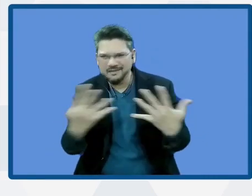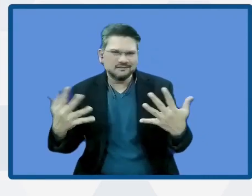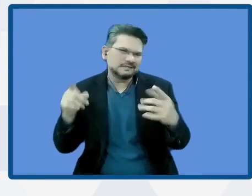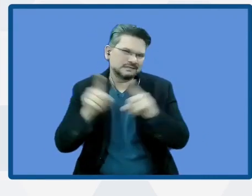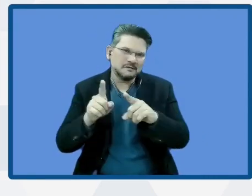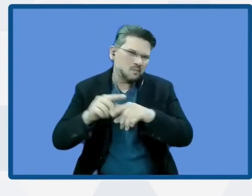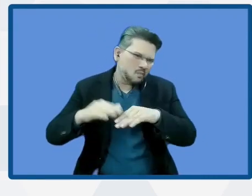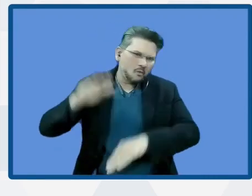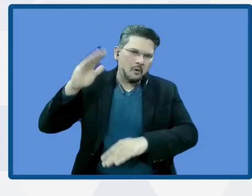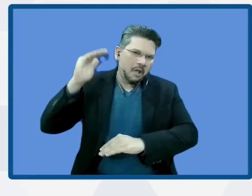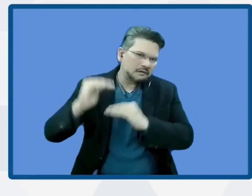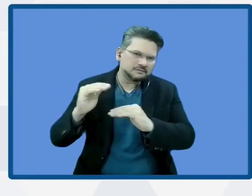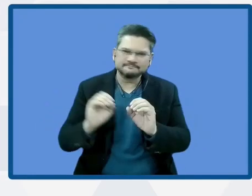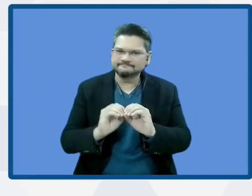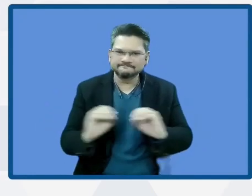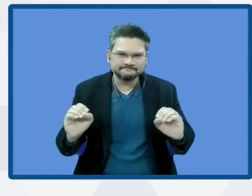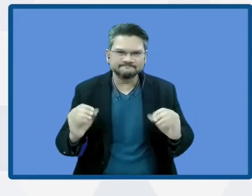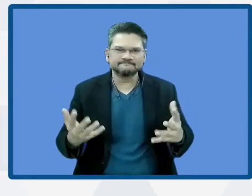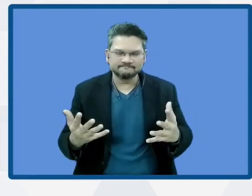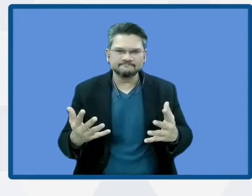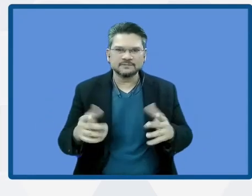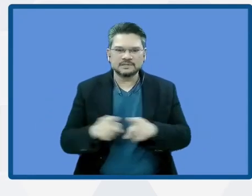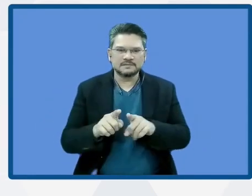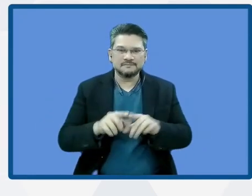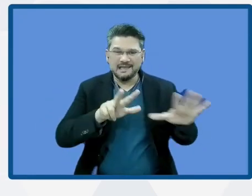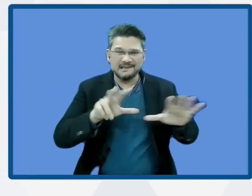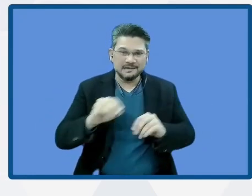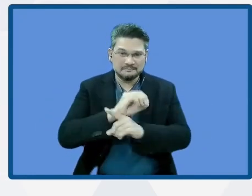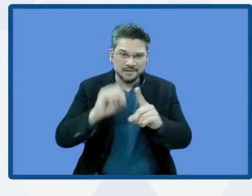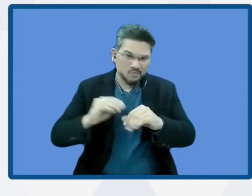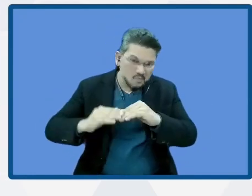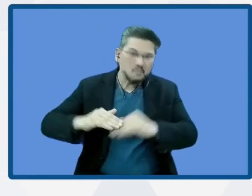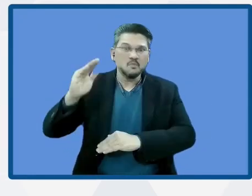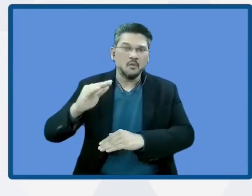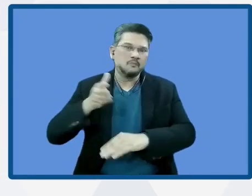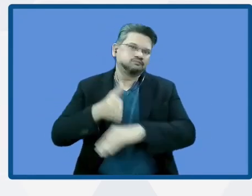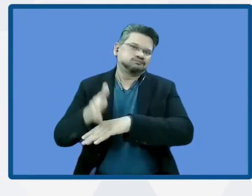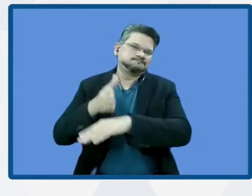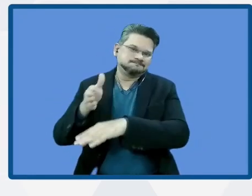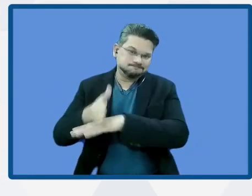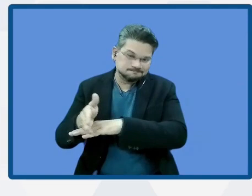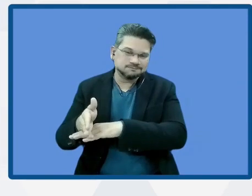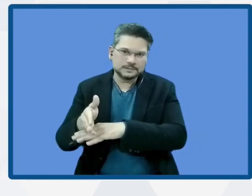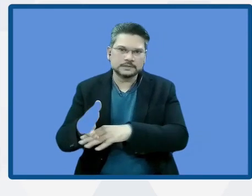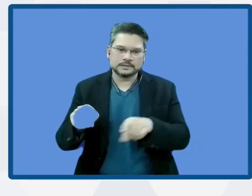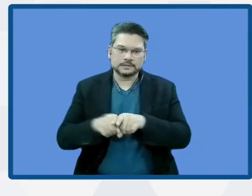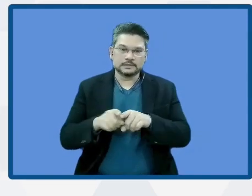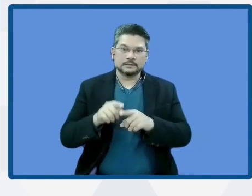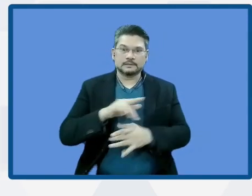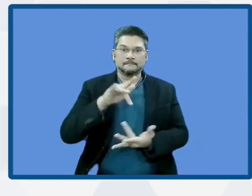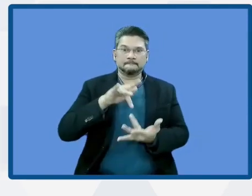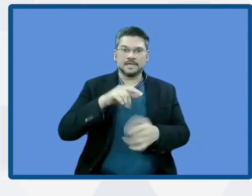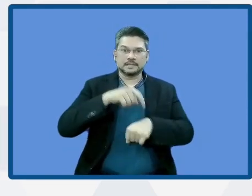it has increased in 80%. Also, the midterm review of the